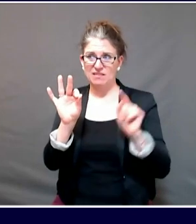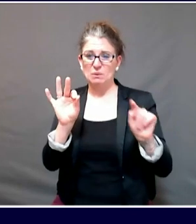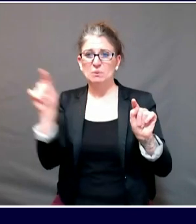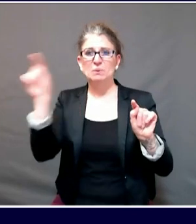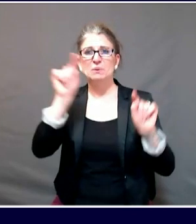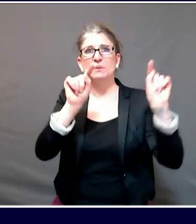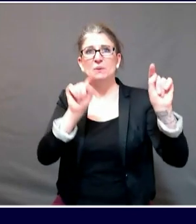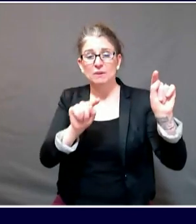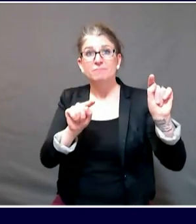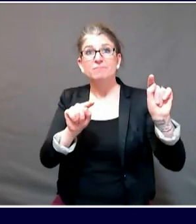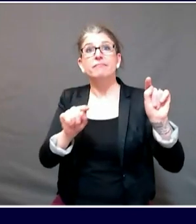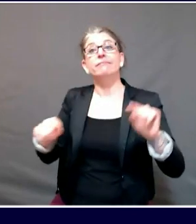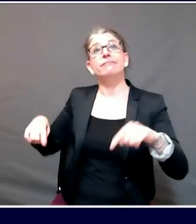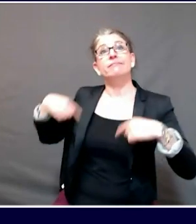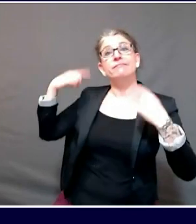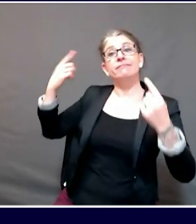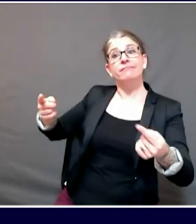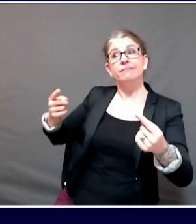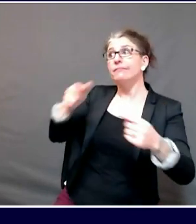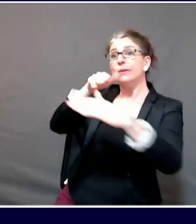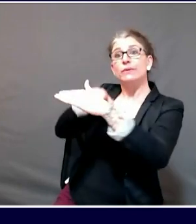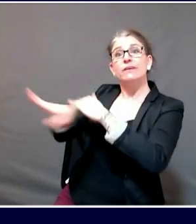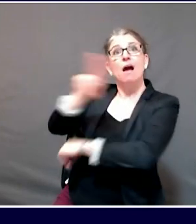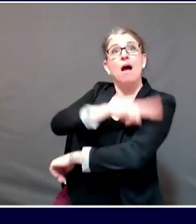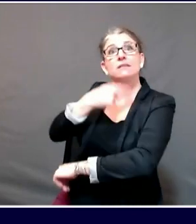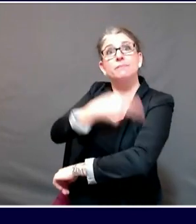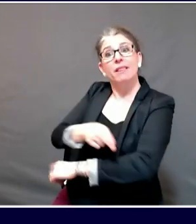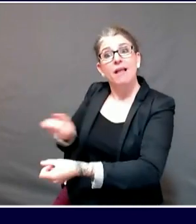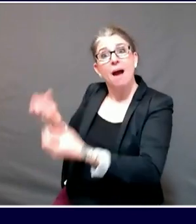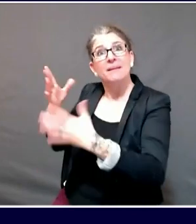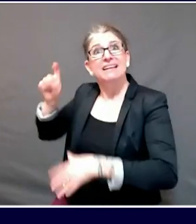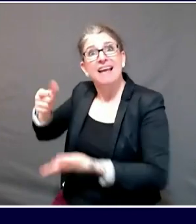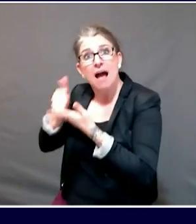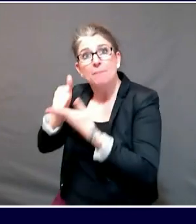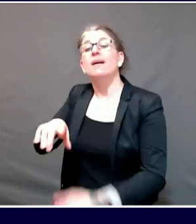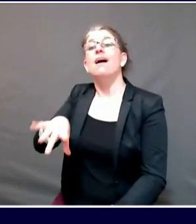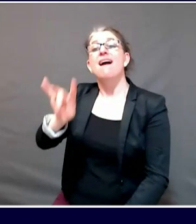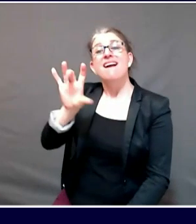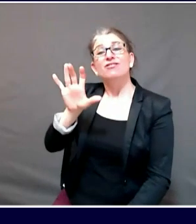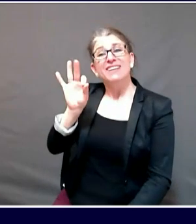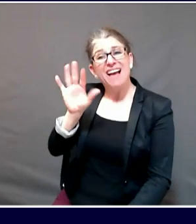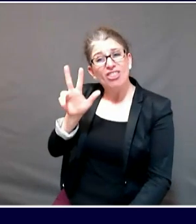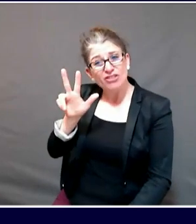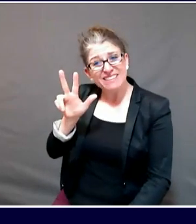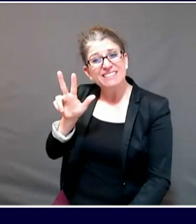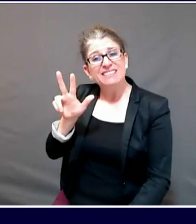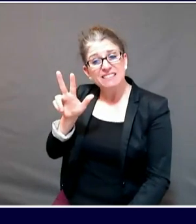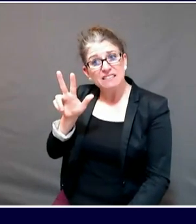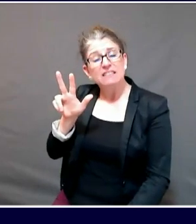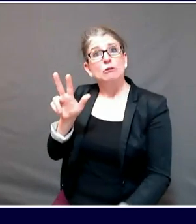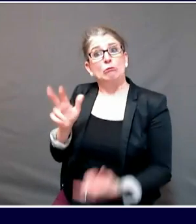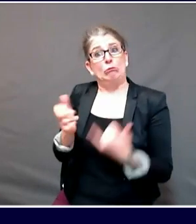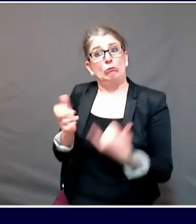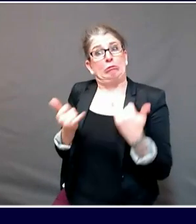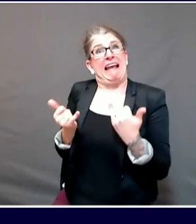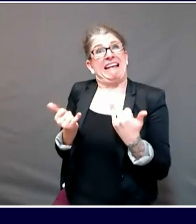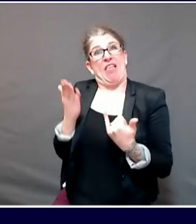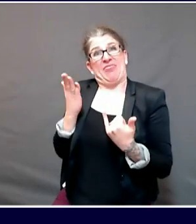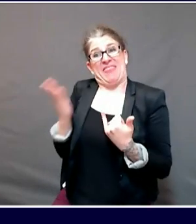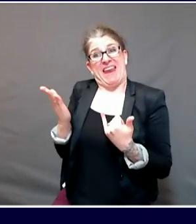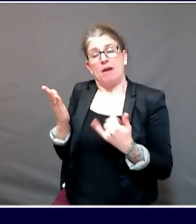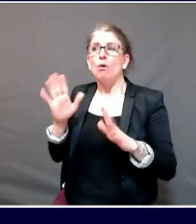198 people are in the hospital. Of those 198, 56 of them are in an ICU